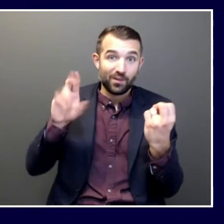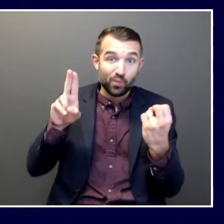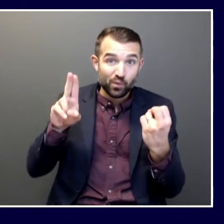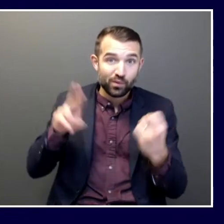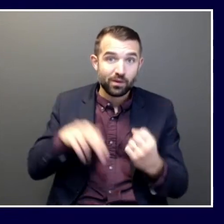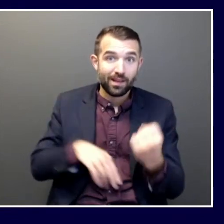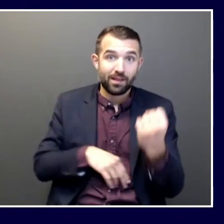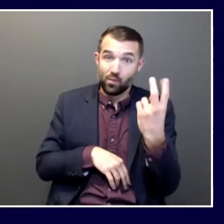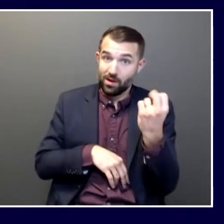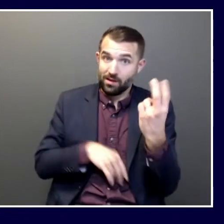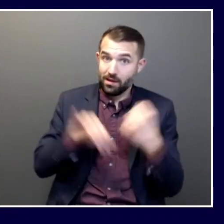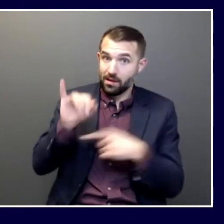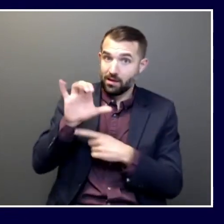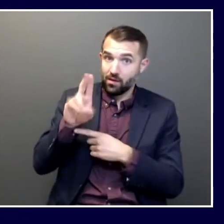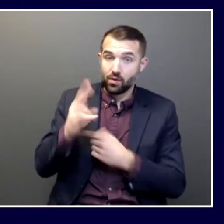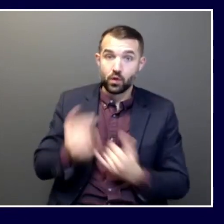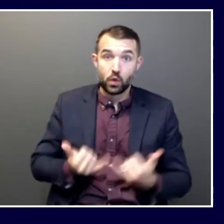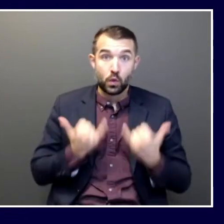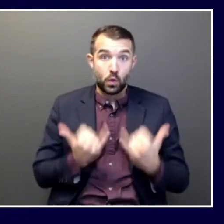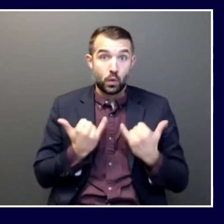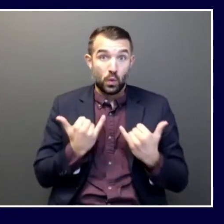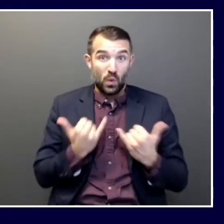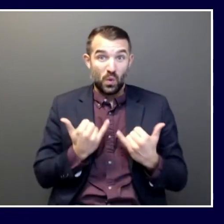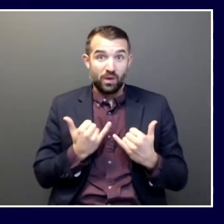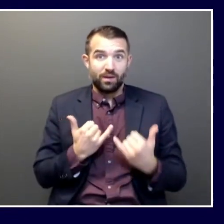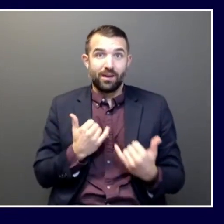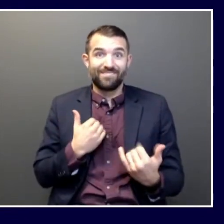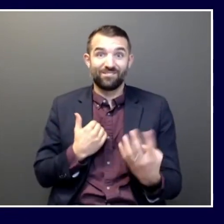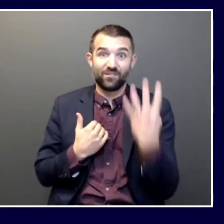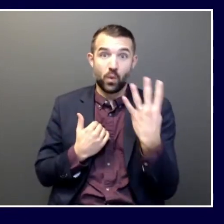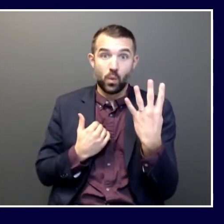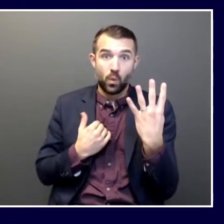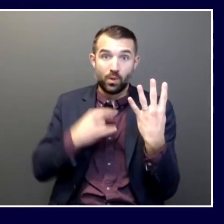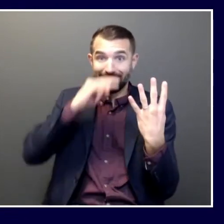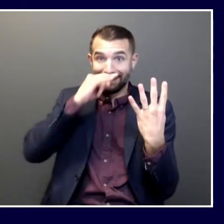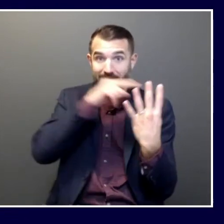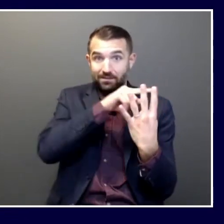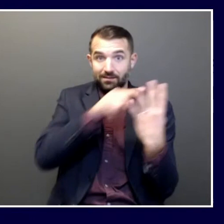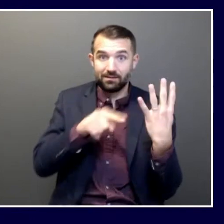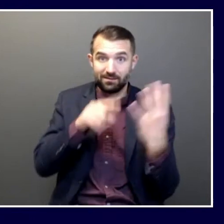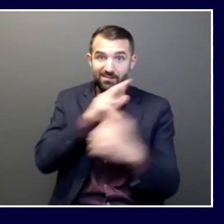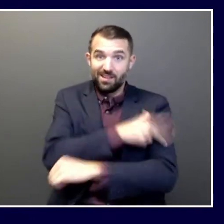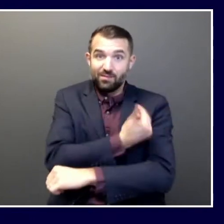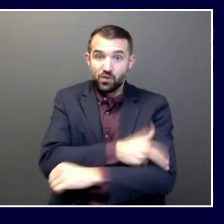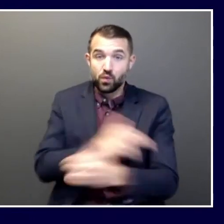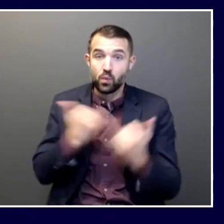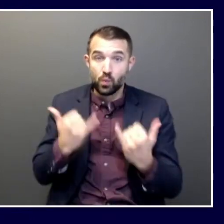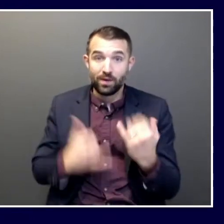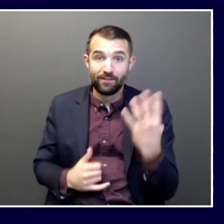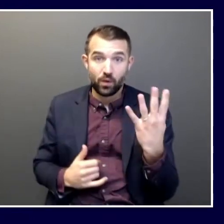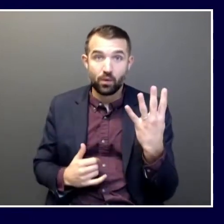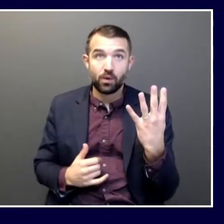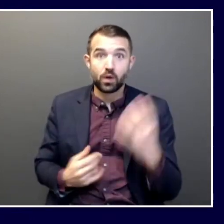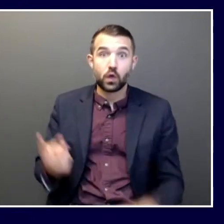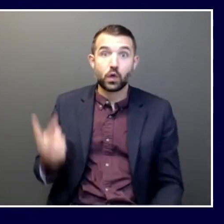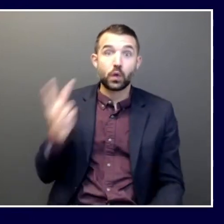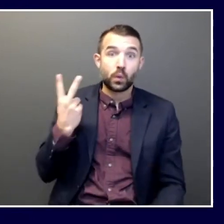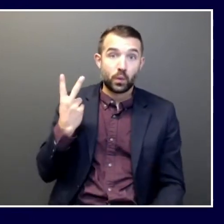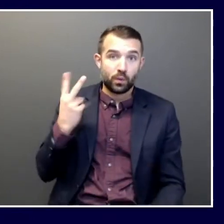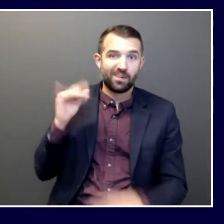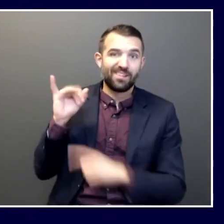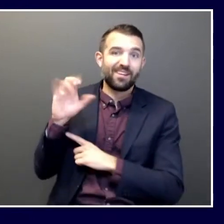are at least 4 children who are hospitalized and at least 2 in an ICU bed.